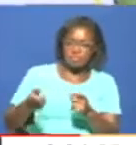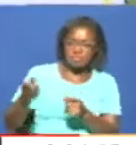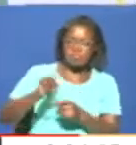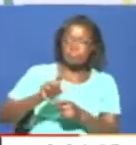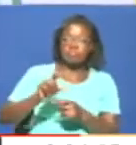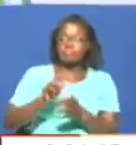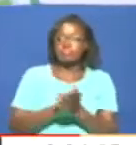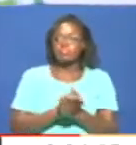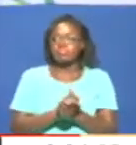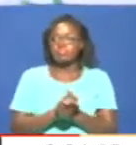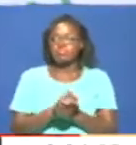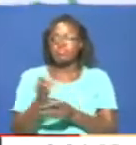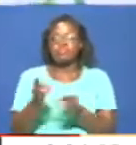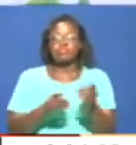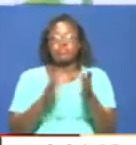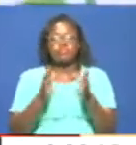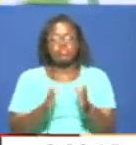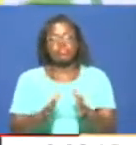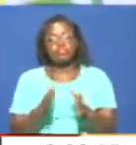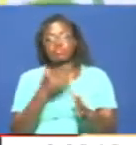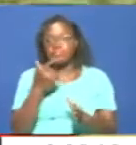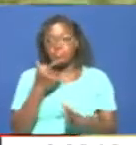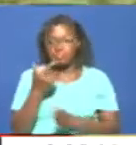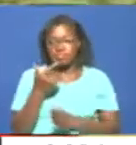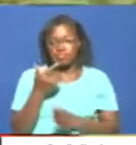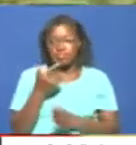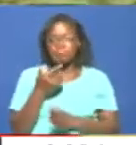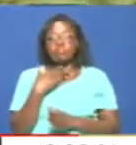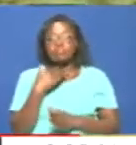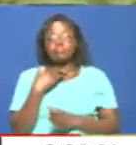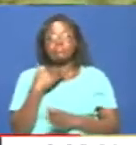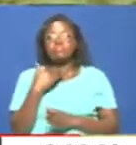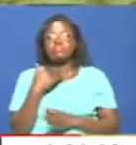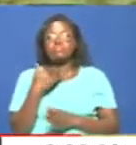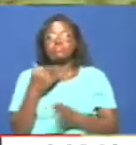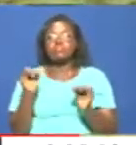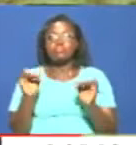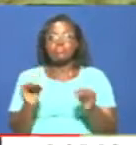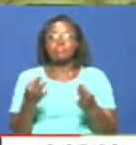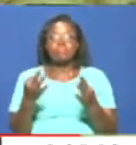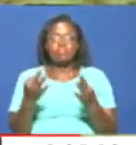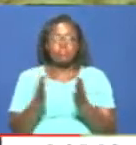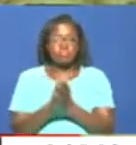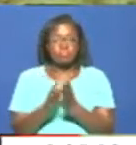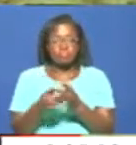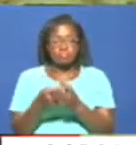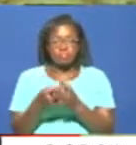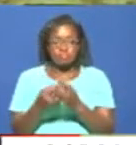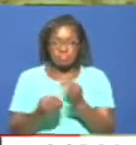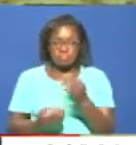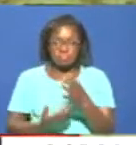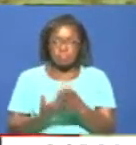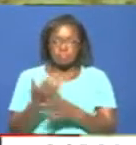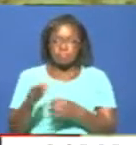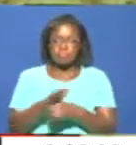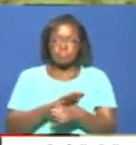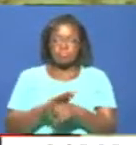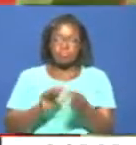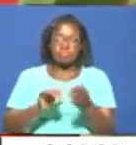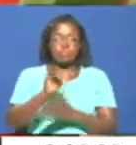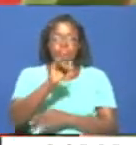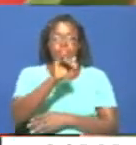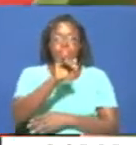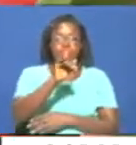Directorate Director Benjamin Tito said the demand for the fresh produce has started picking up as most of the export